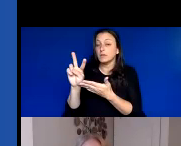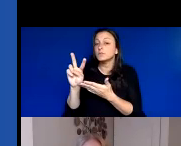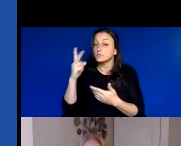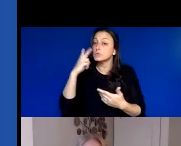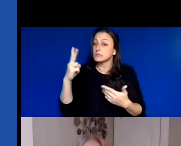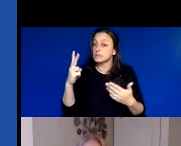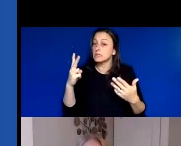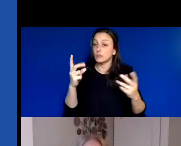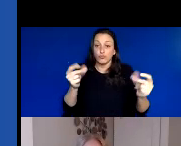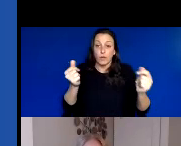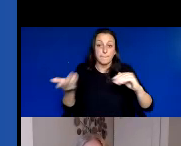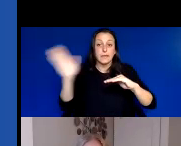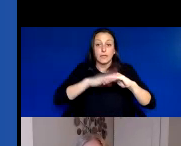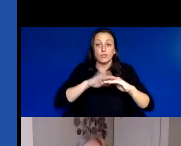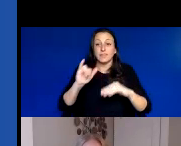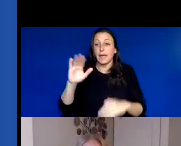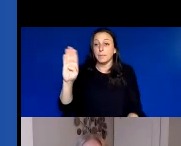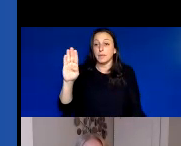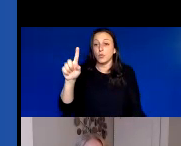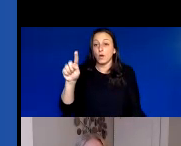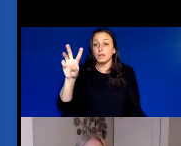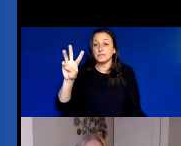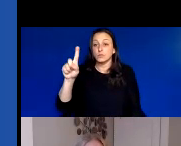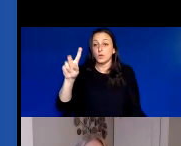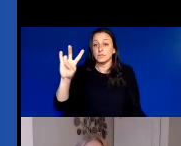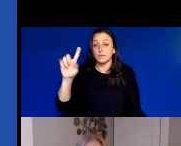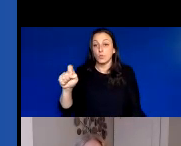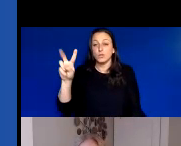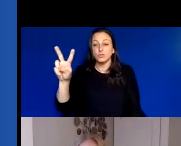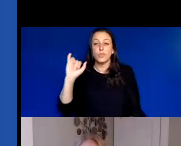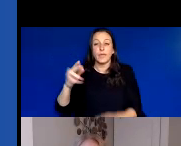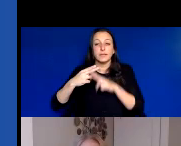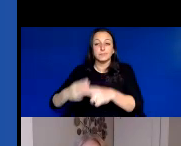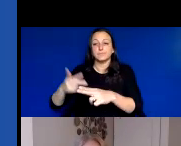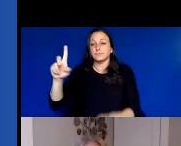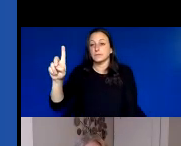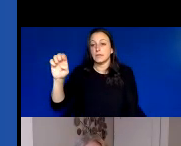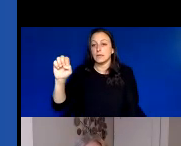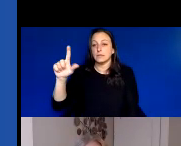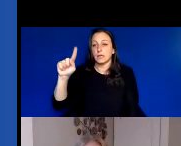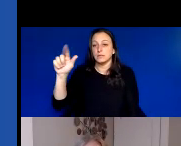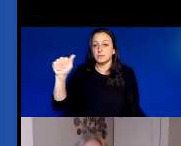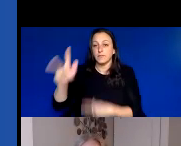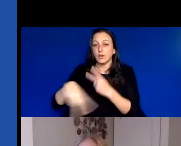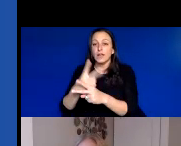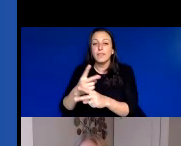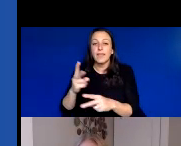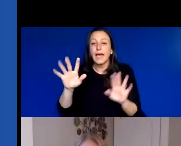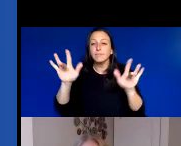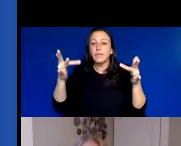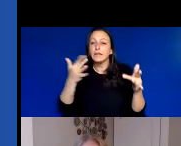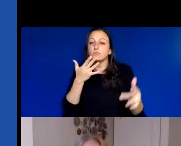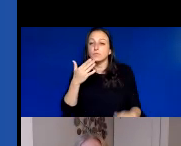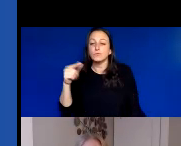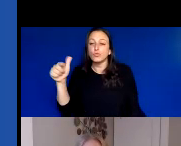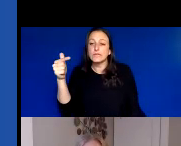rapid increase in that B.1.617.2 or Delta variant. It's shown in that light green color here. So you can see week over week, we're